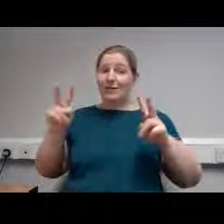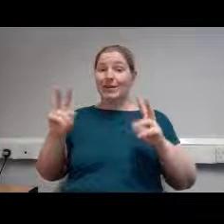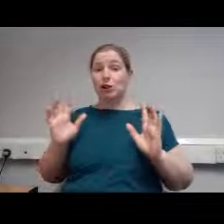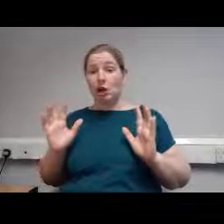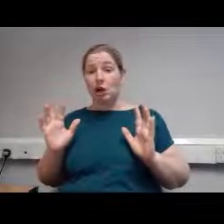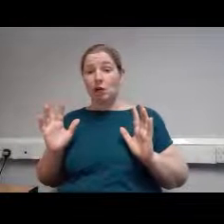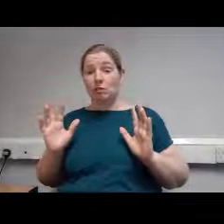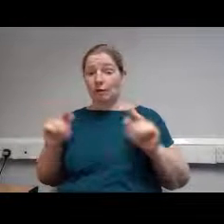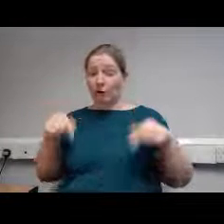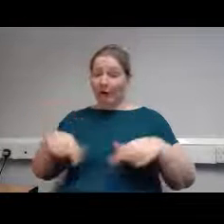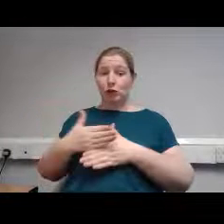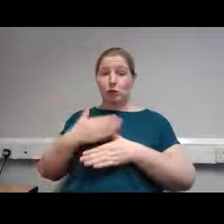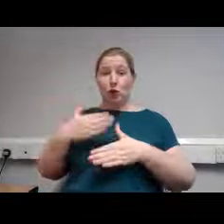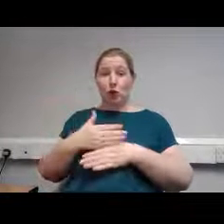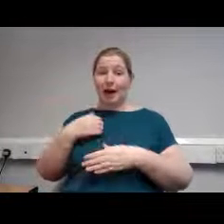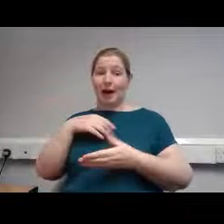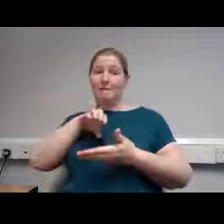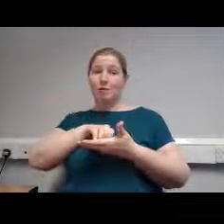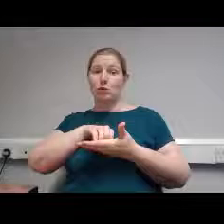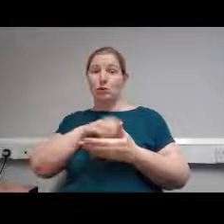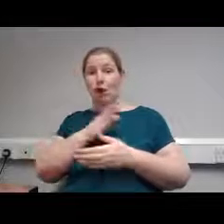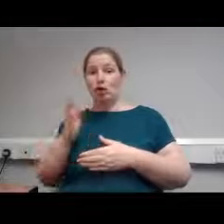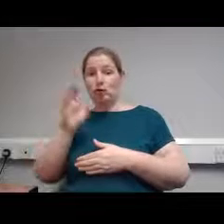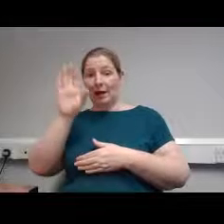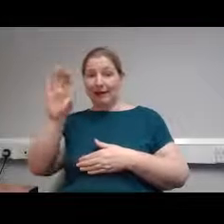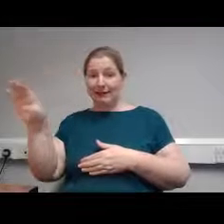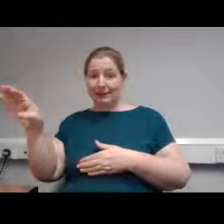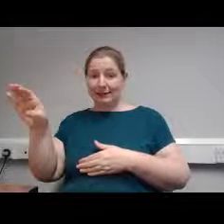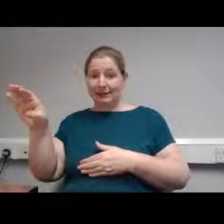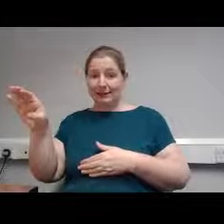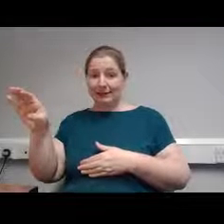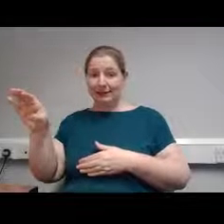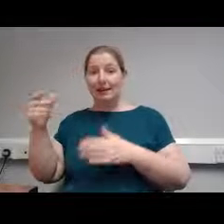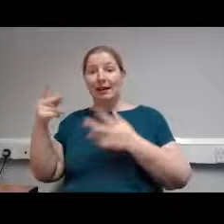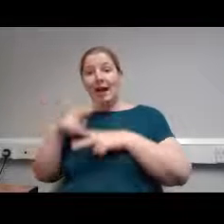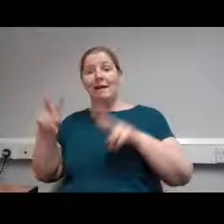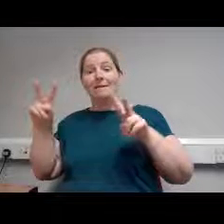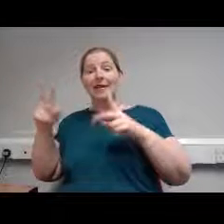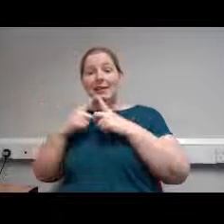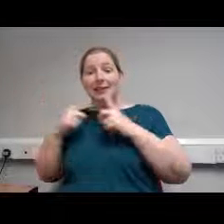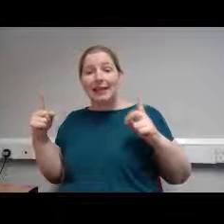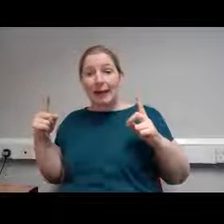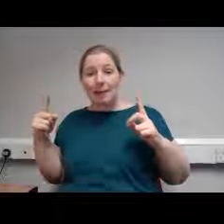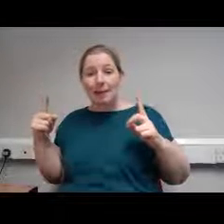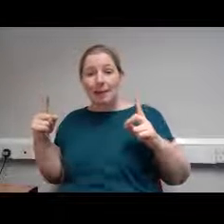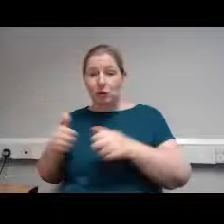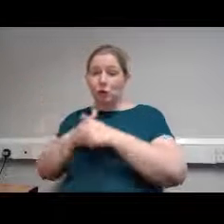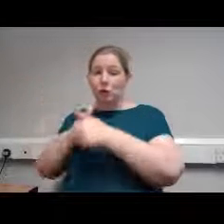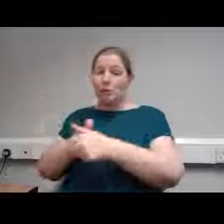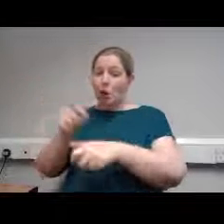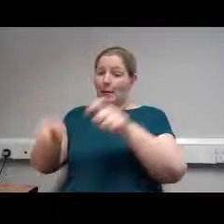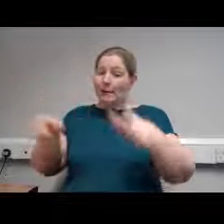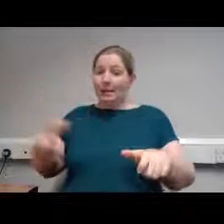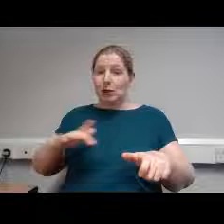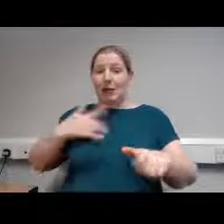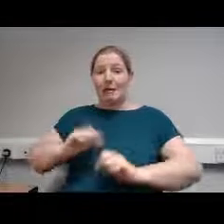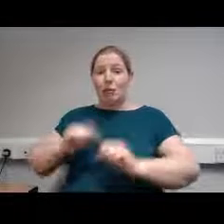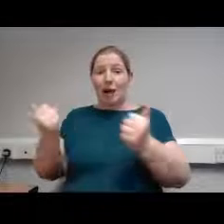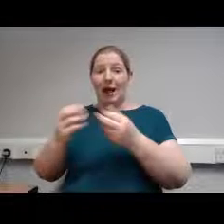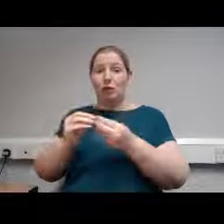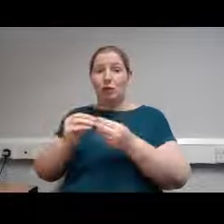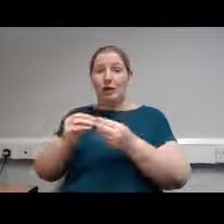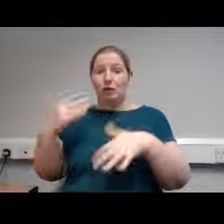this programme of work, which I've popped there on the right. So our overall vision is to support people to live well with chronic